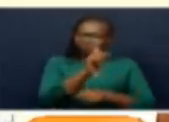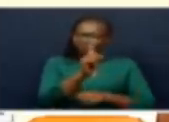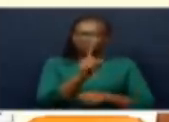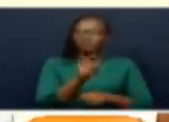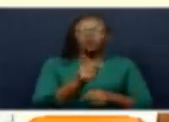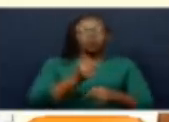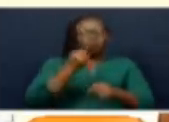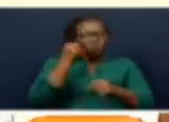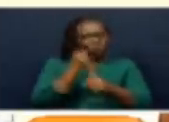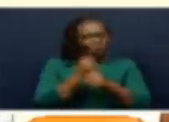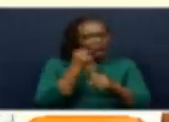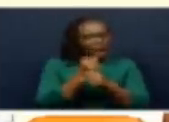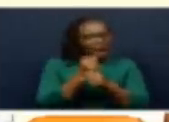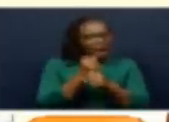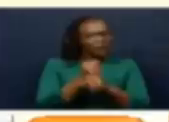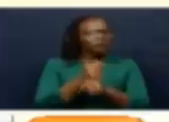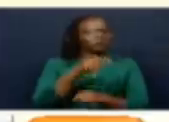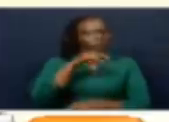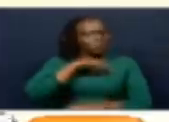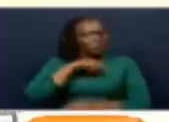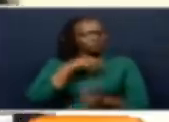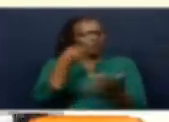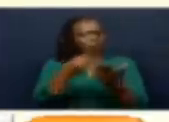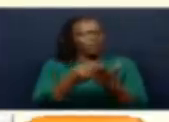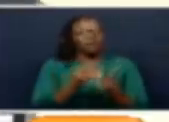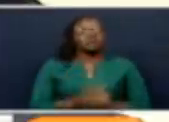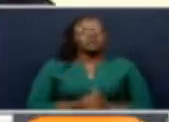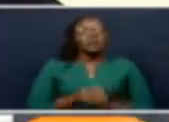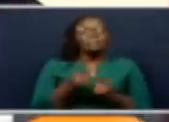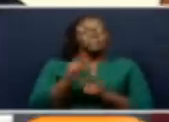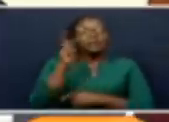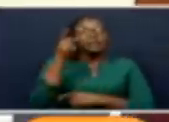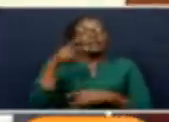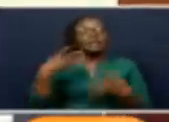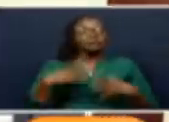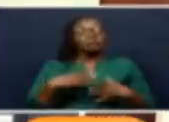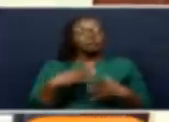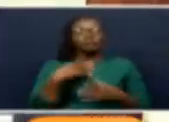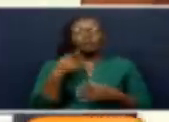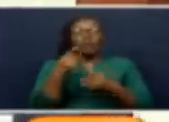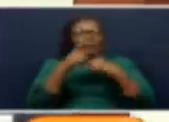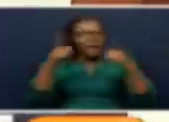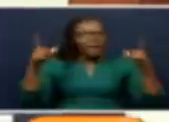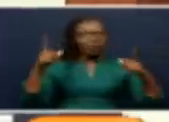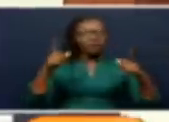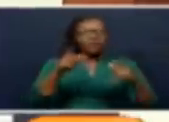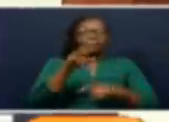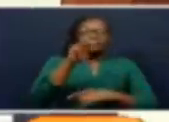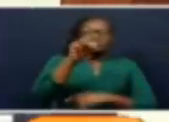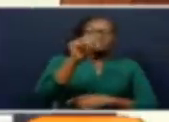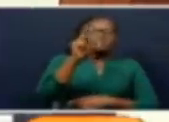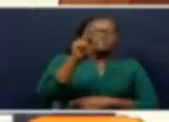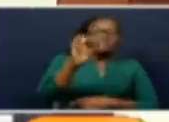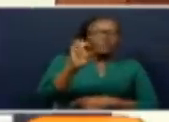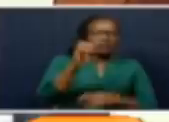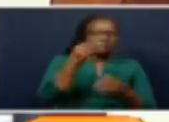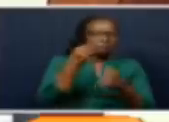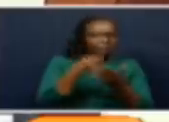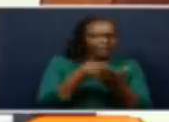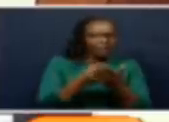for money and earn money. But in Kenya, everybody is talking a language of making money. Yes. How do you make